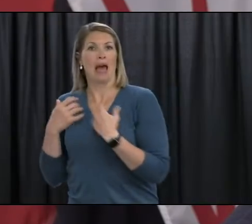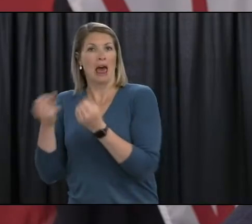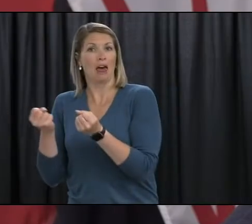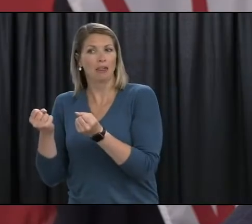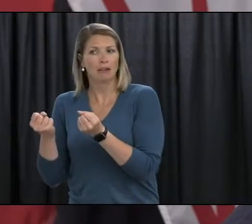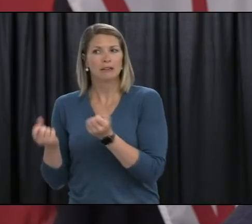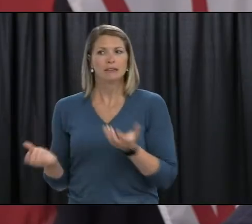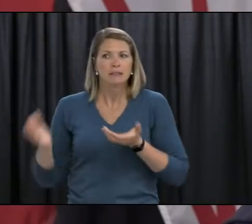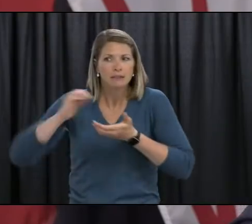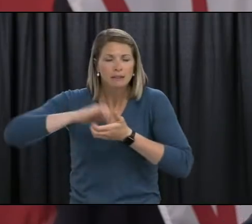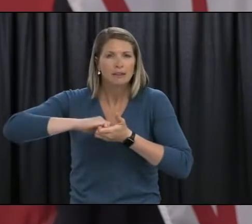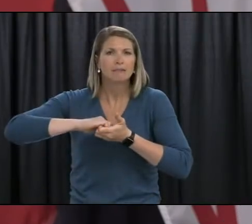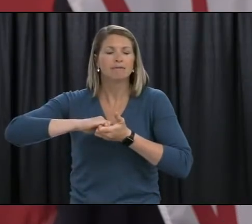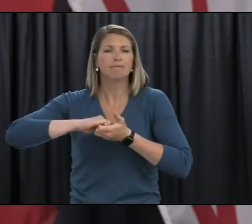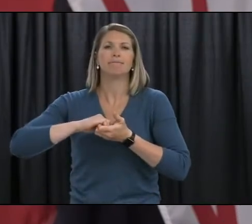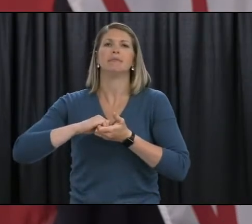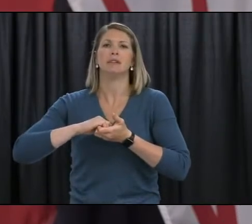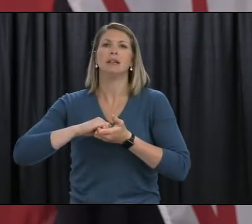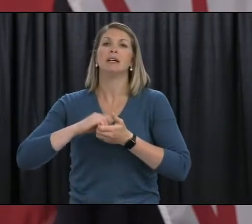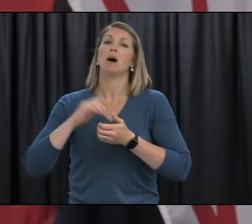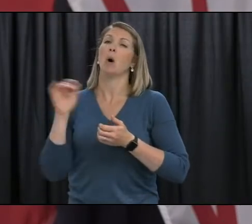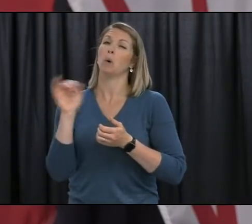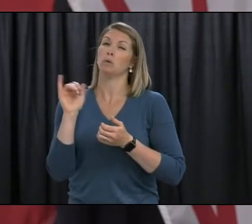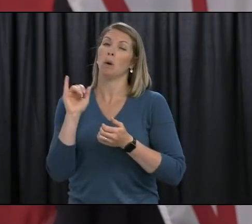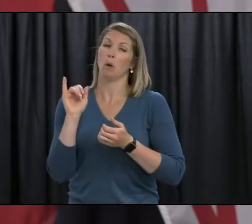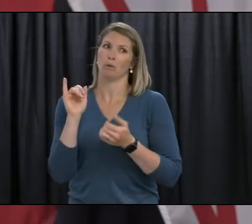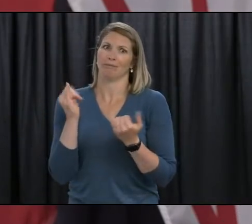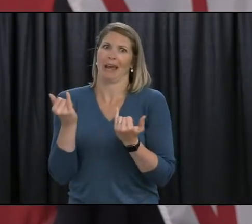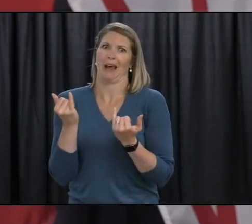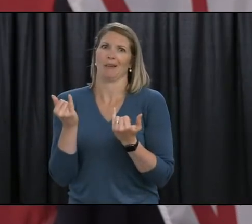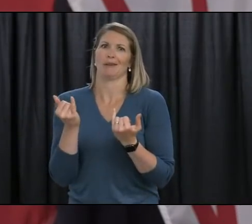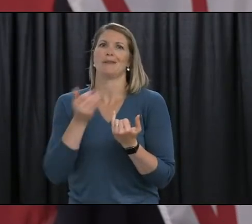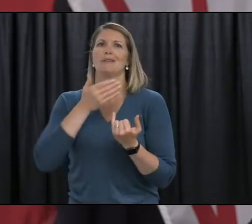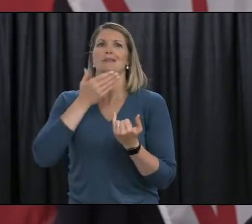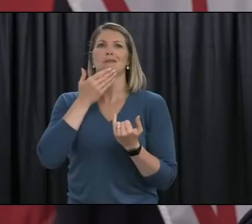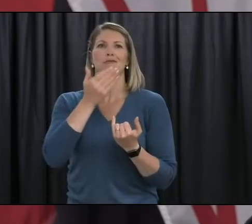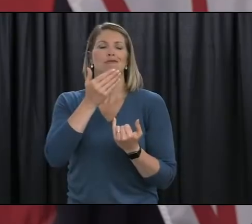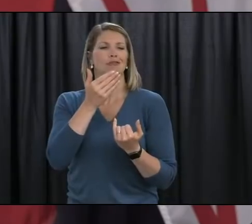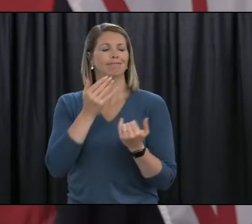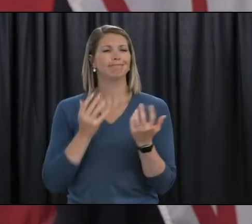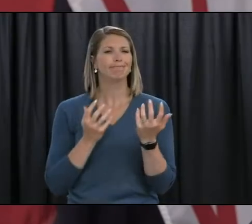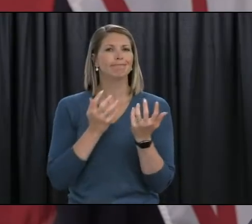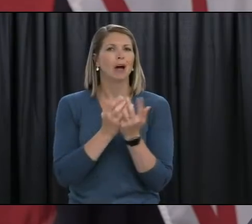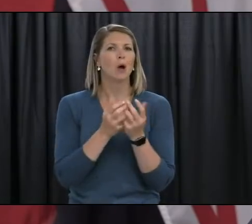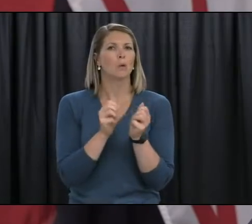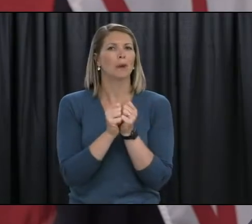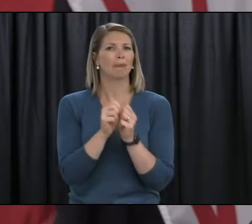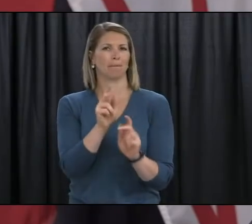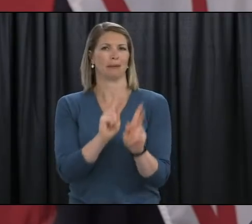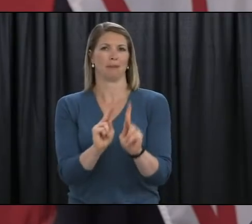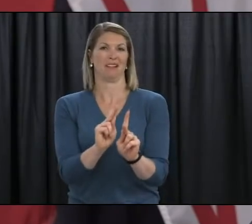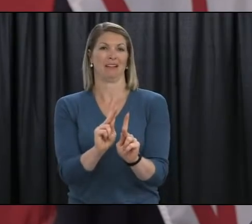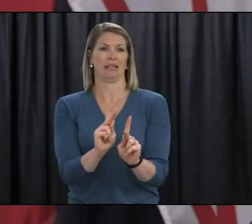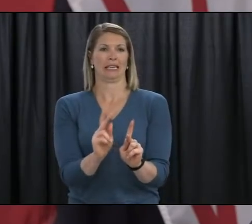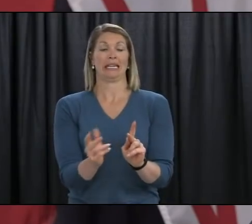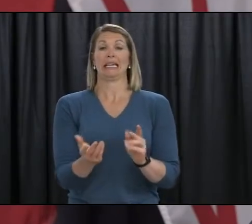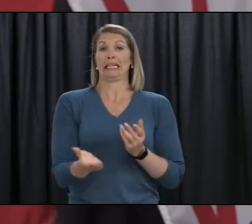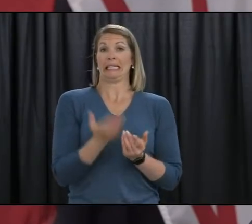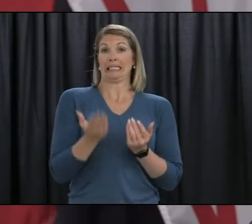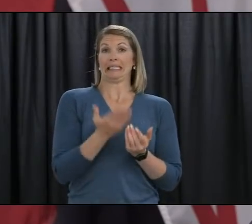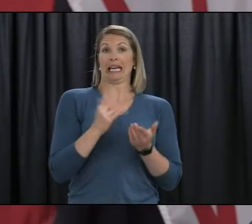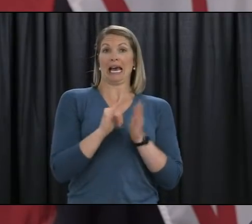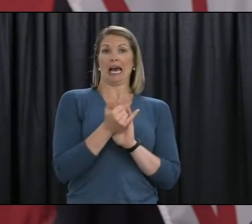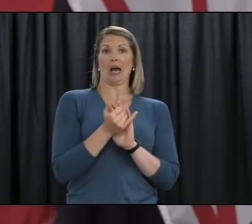about this than I would, but this really complements as an additional opportunity for people to actually see their physician. But